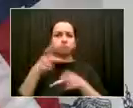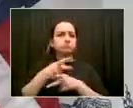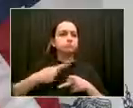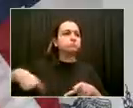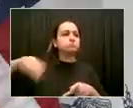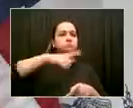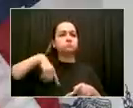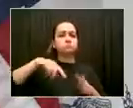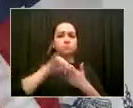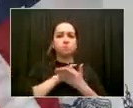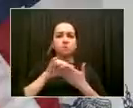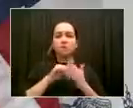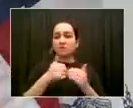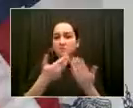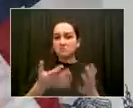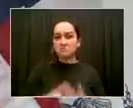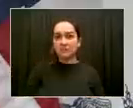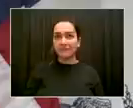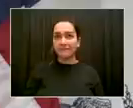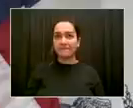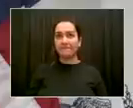let's go to the big picture here.